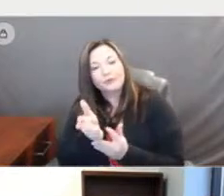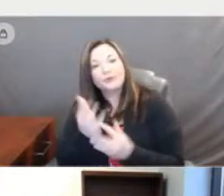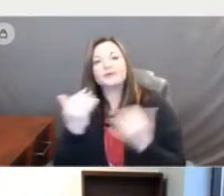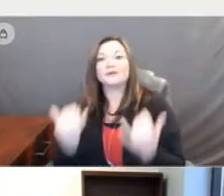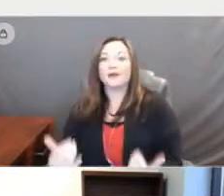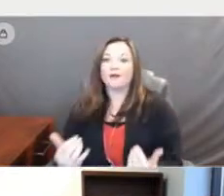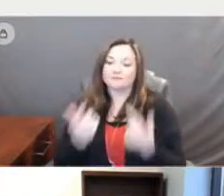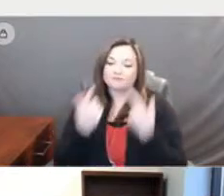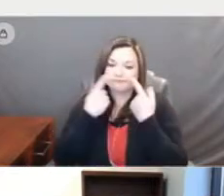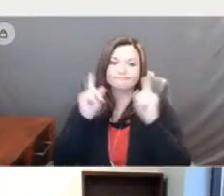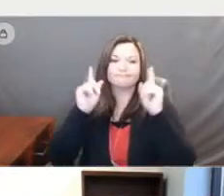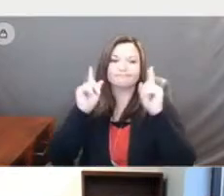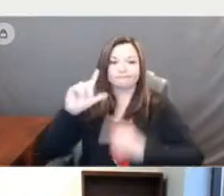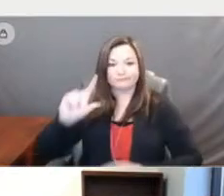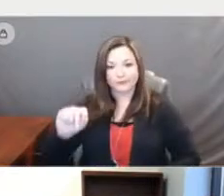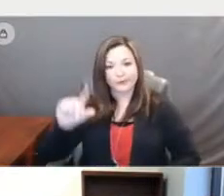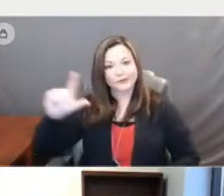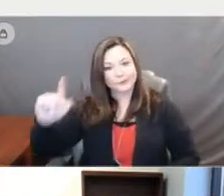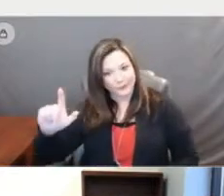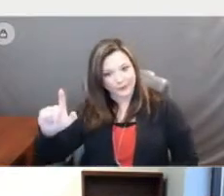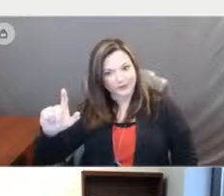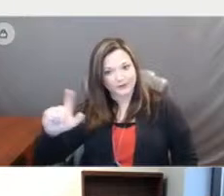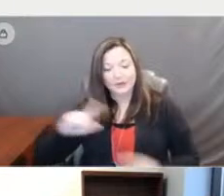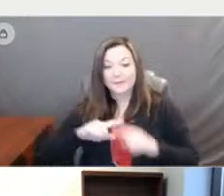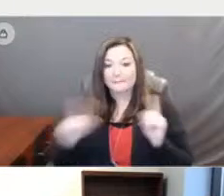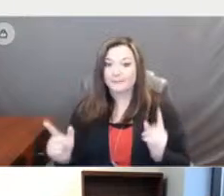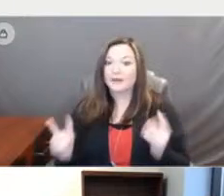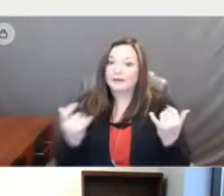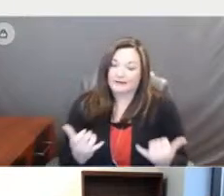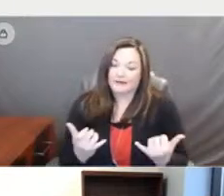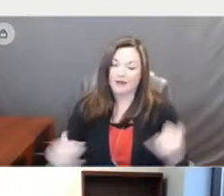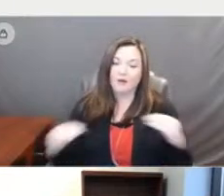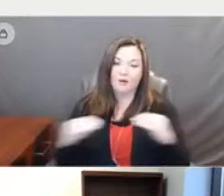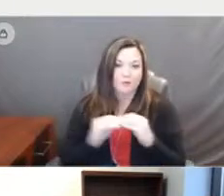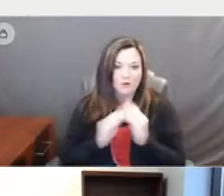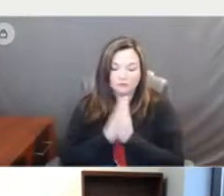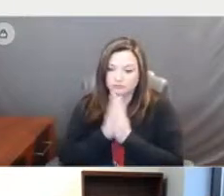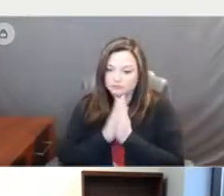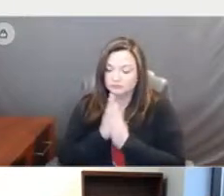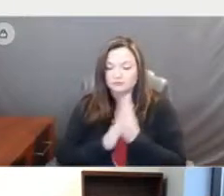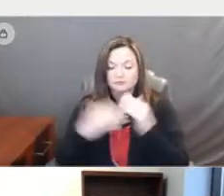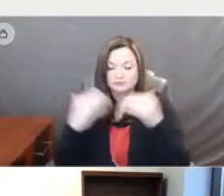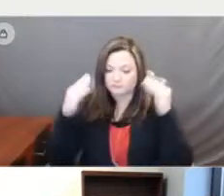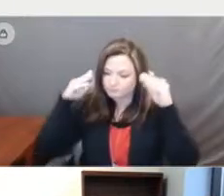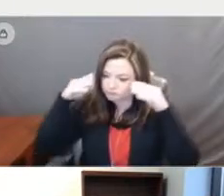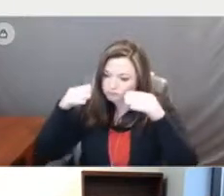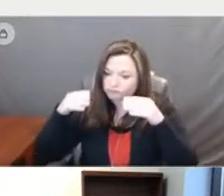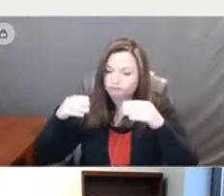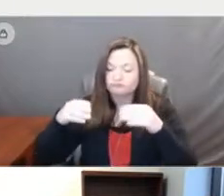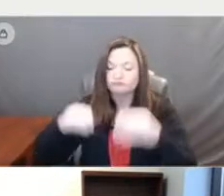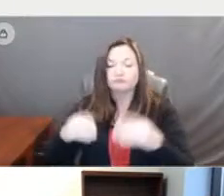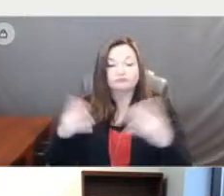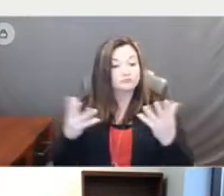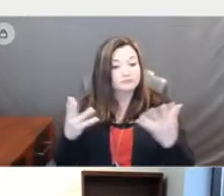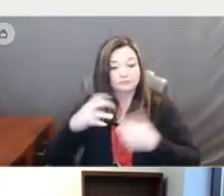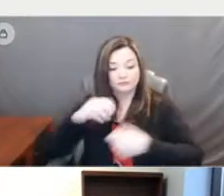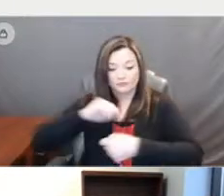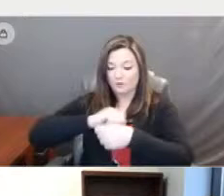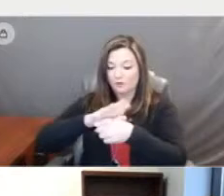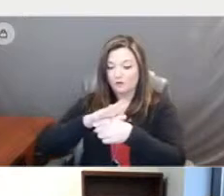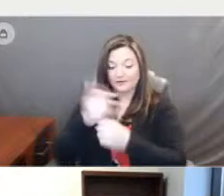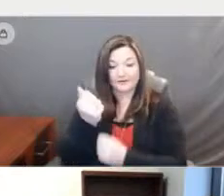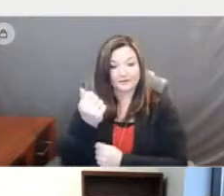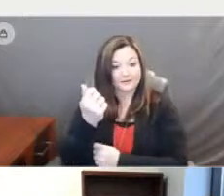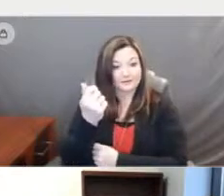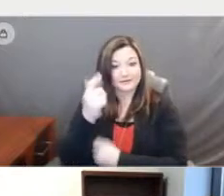2021. But we are ever more vigilant now as we focus on not only COVID-19